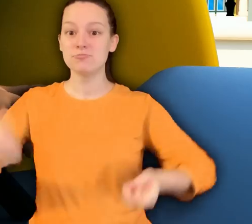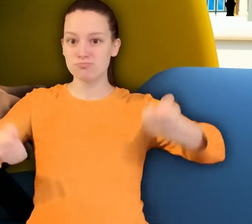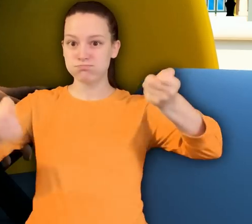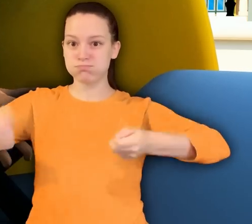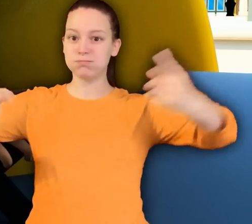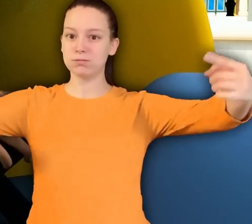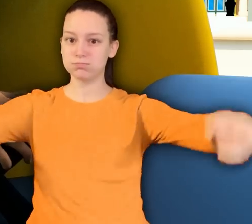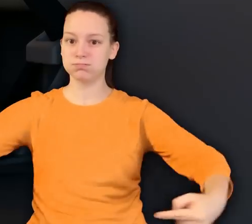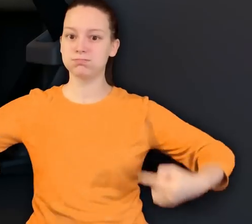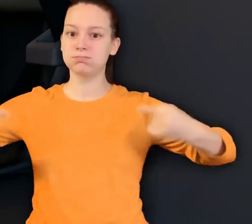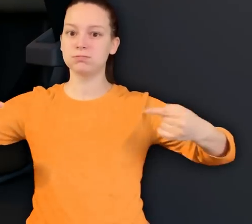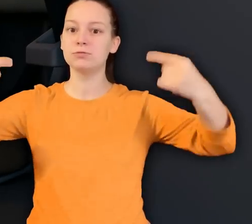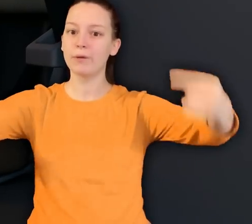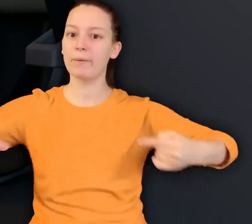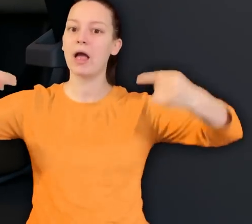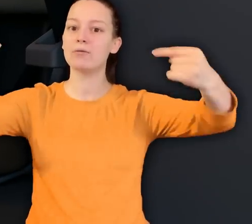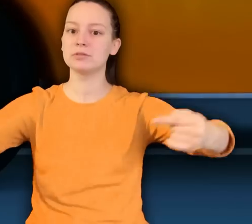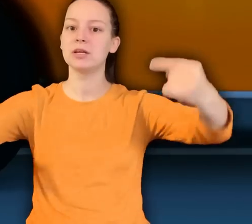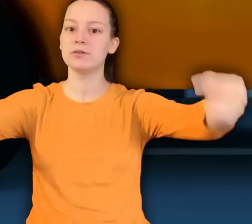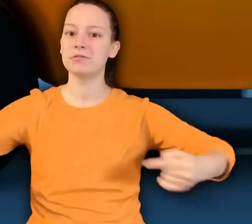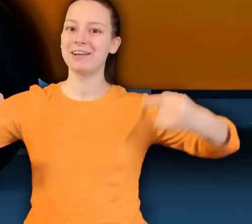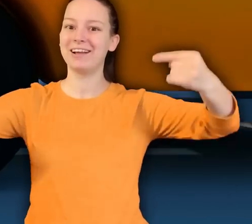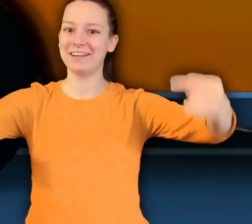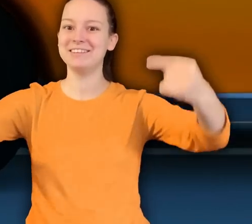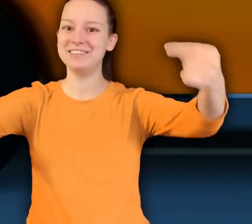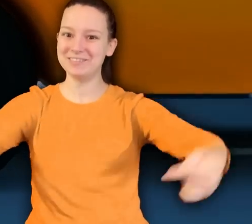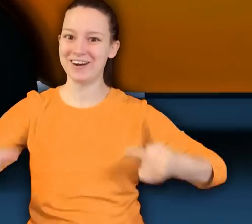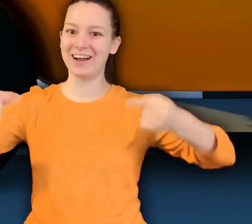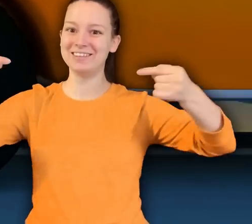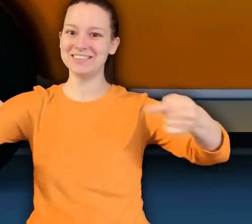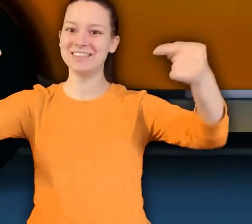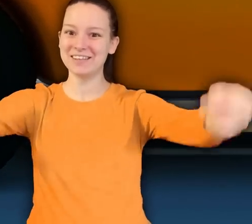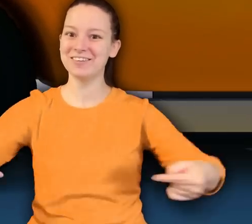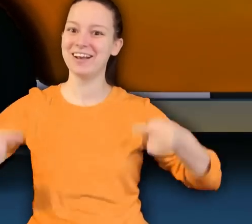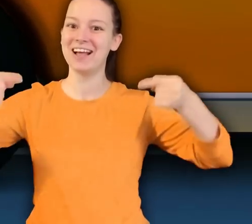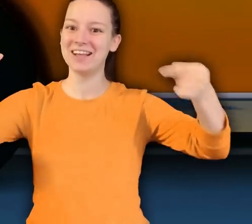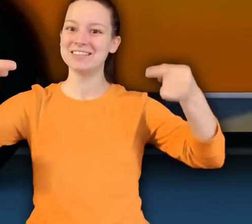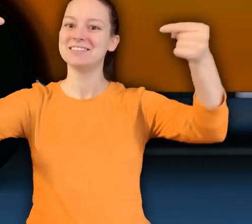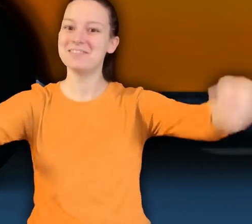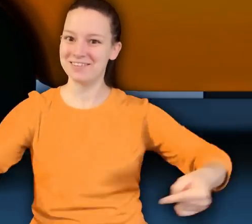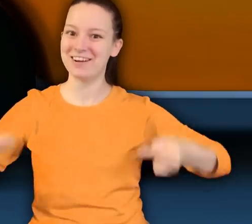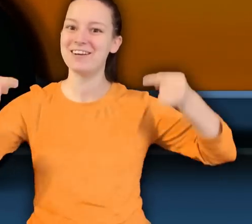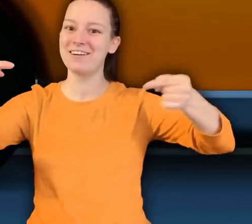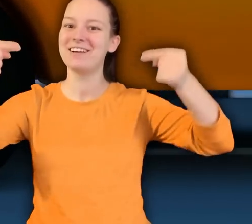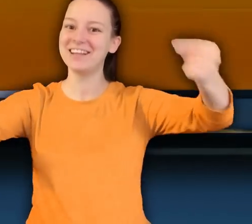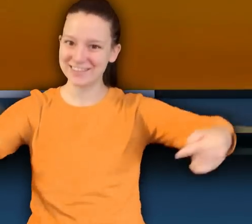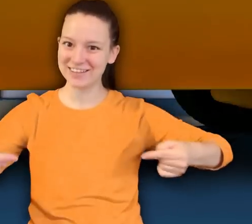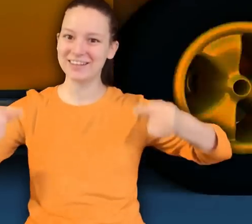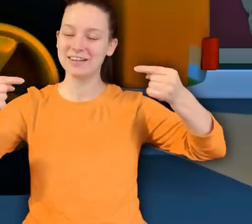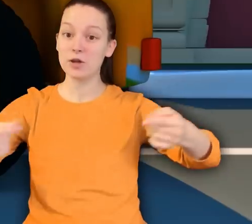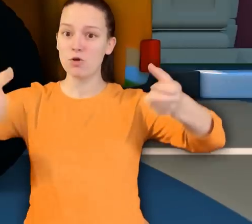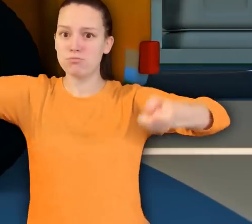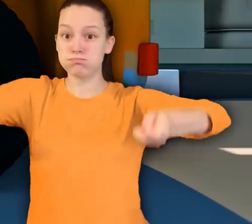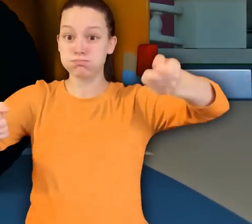the wheels on the bus go round and round round and round round